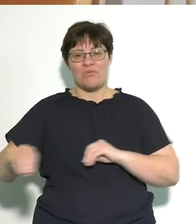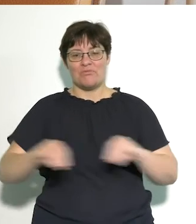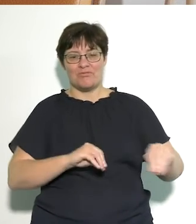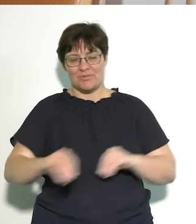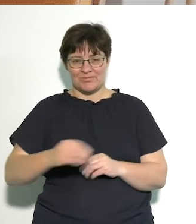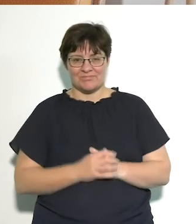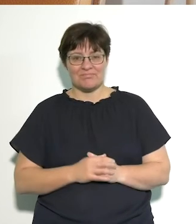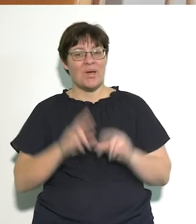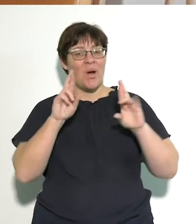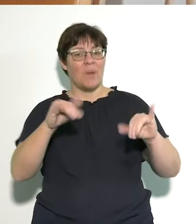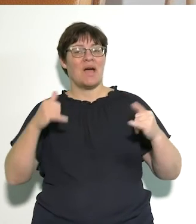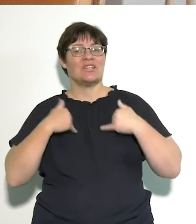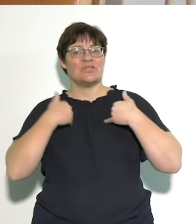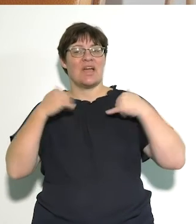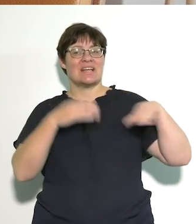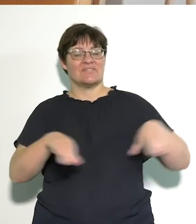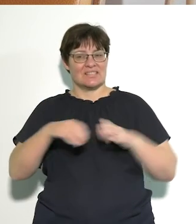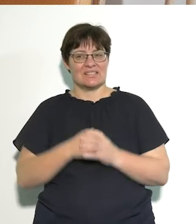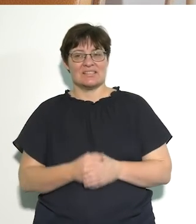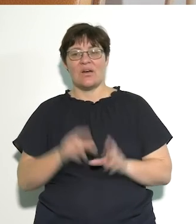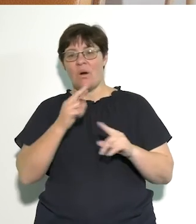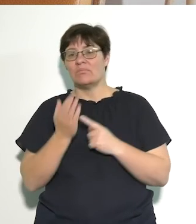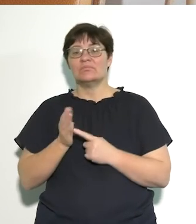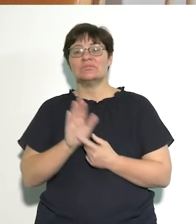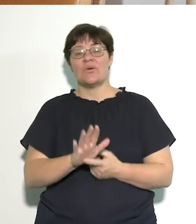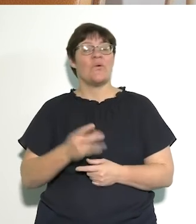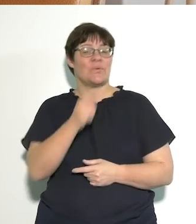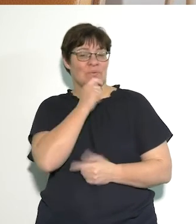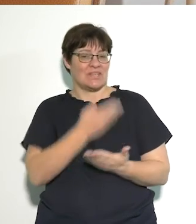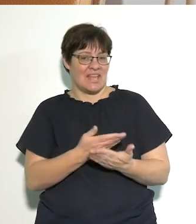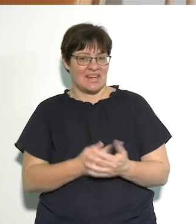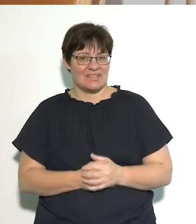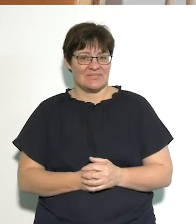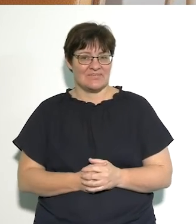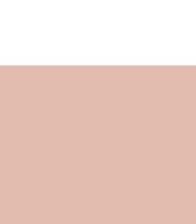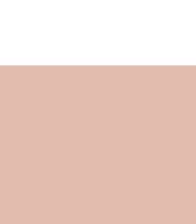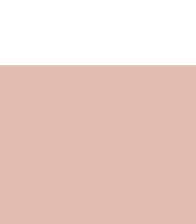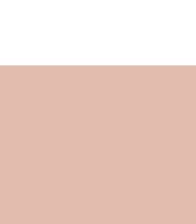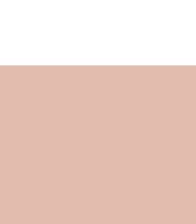rings. I hope you've enjoyed this activity, and I hope it proves useful to you.